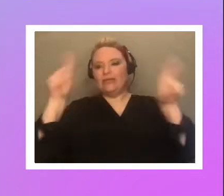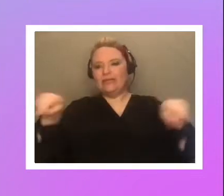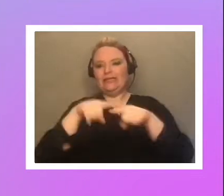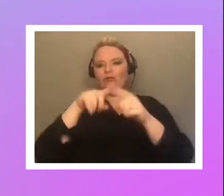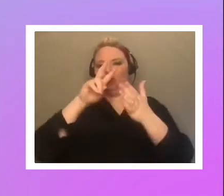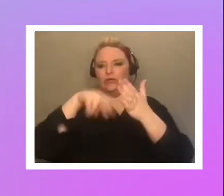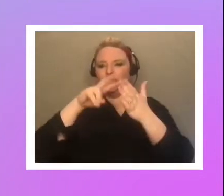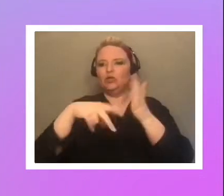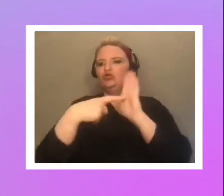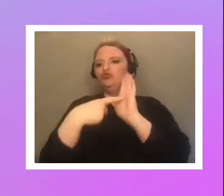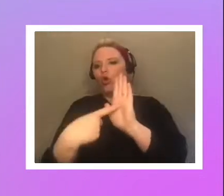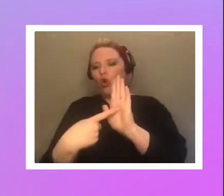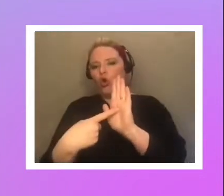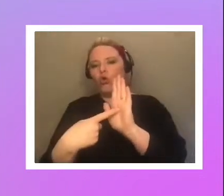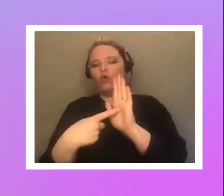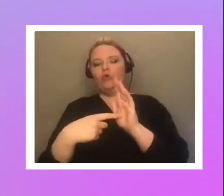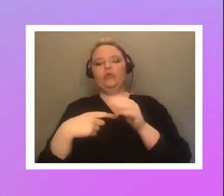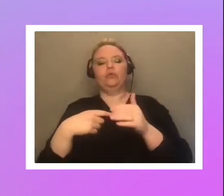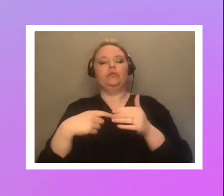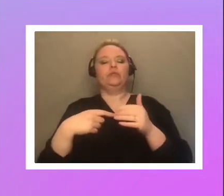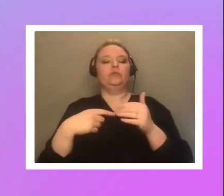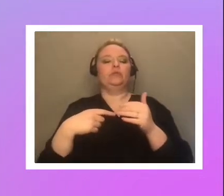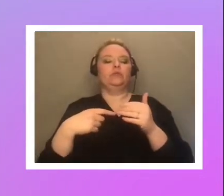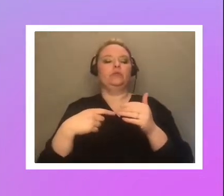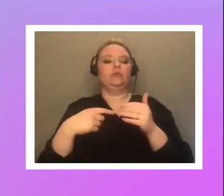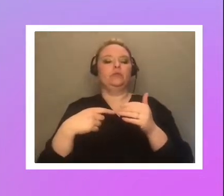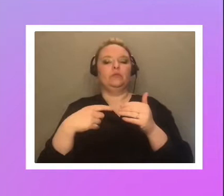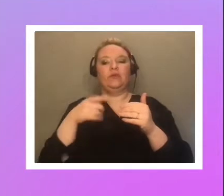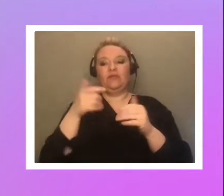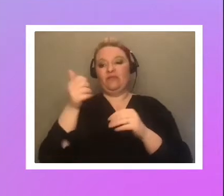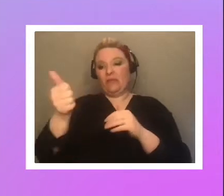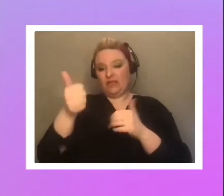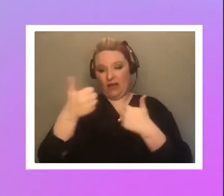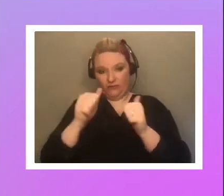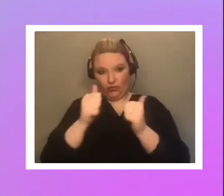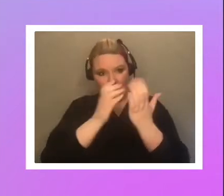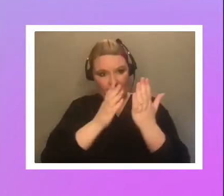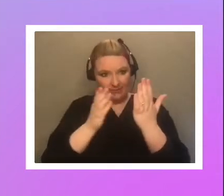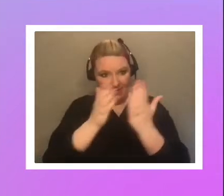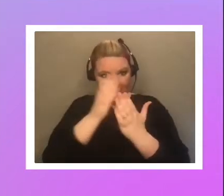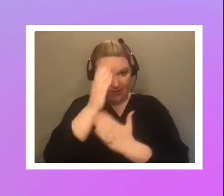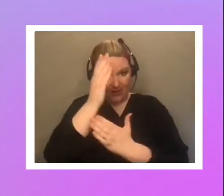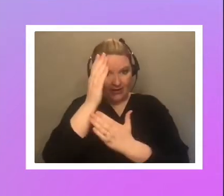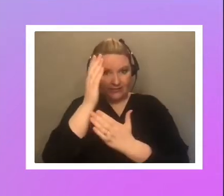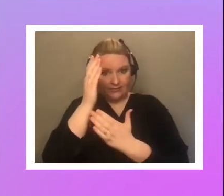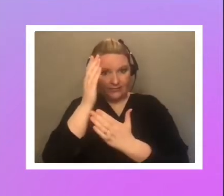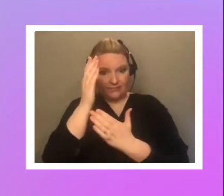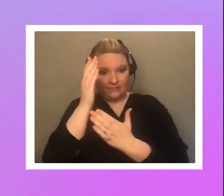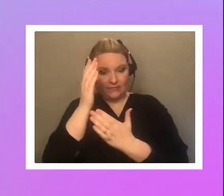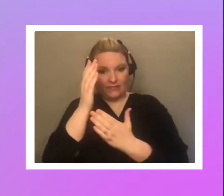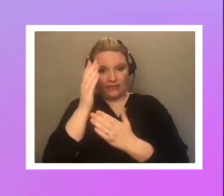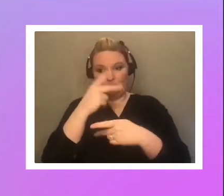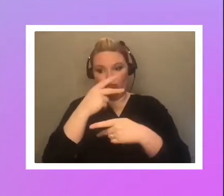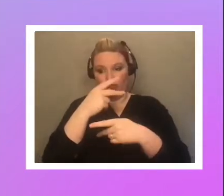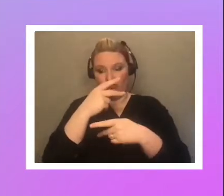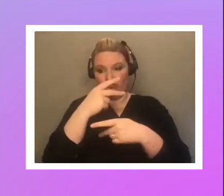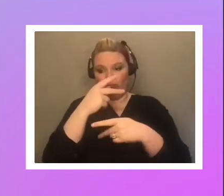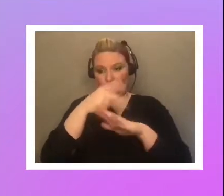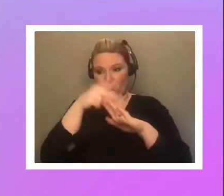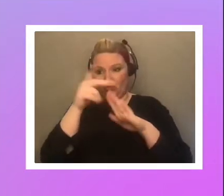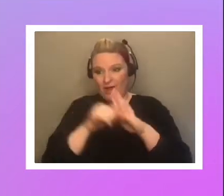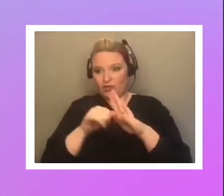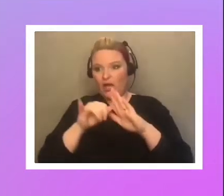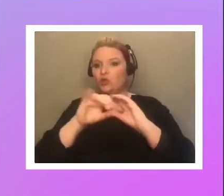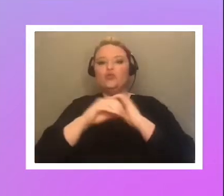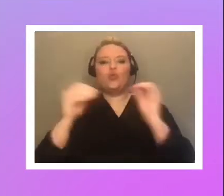or perhaps having them try to navigate uh, a project without their